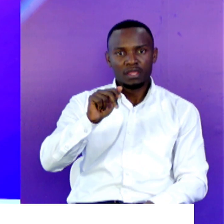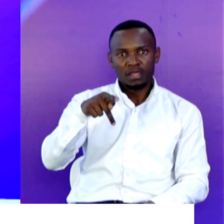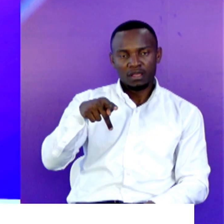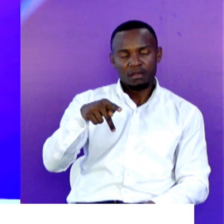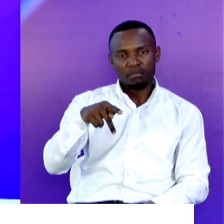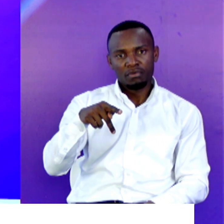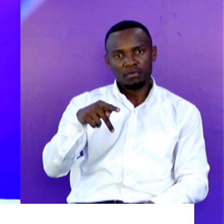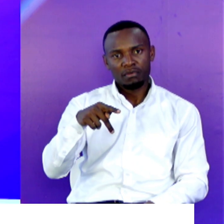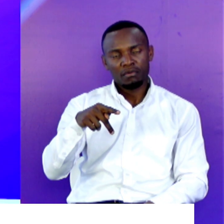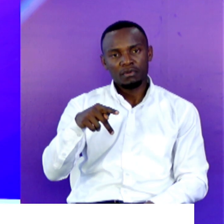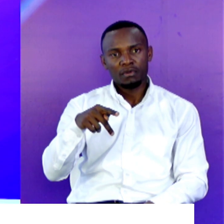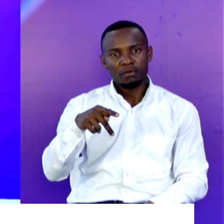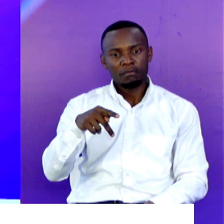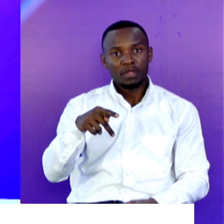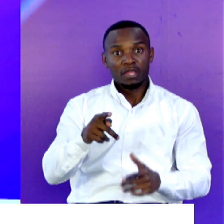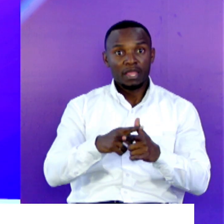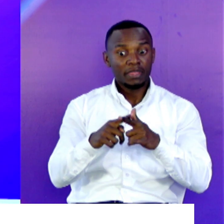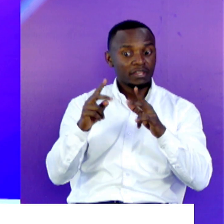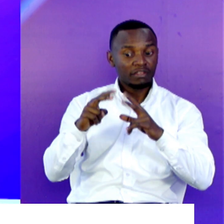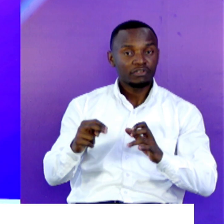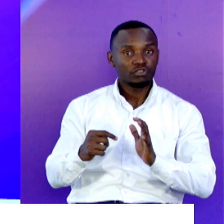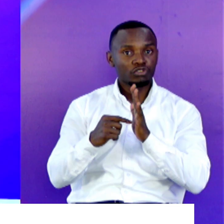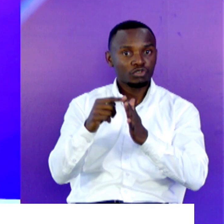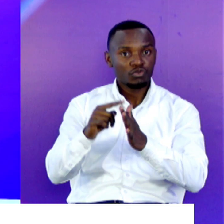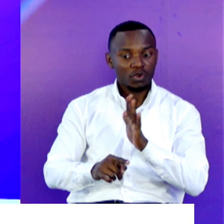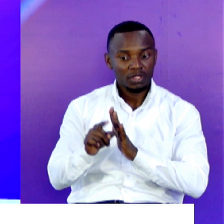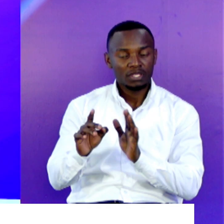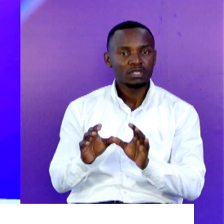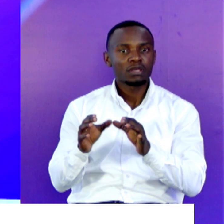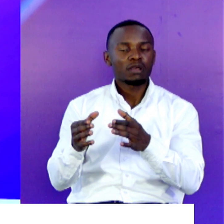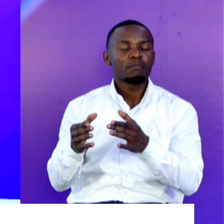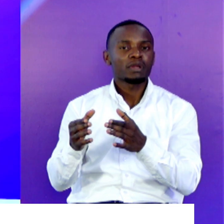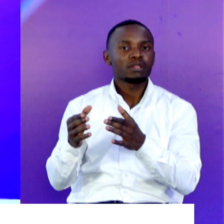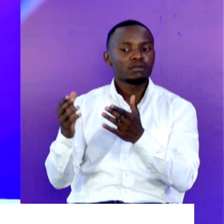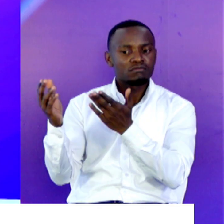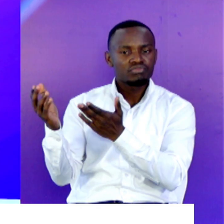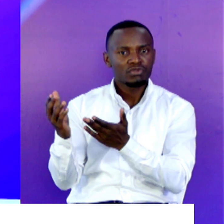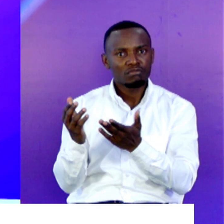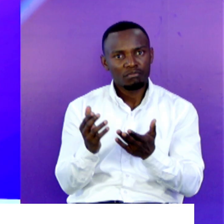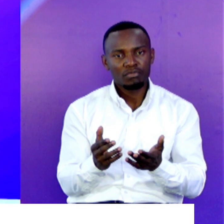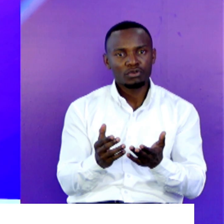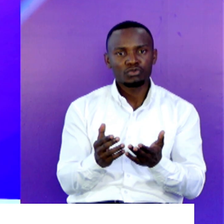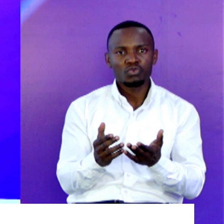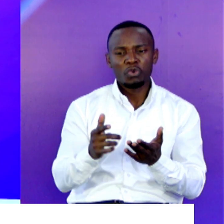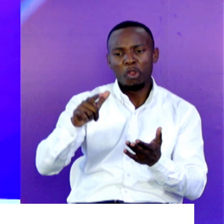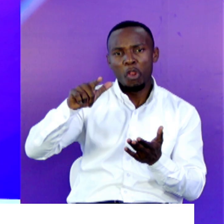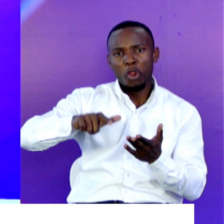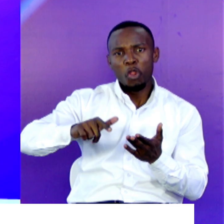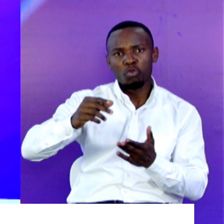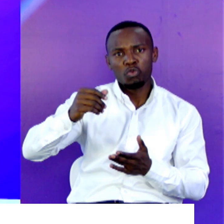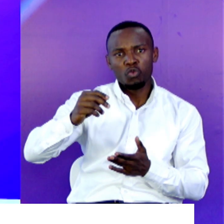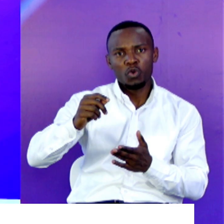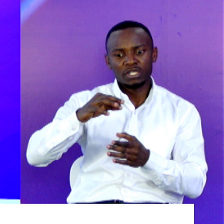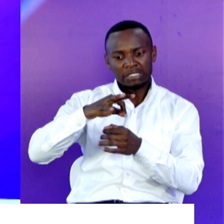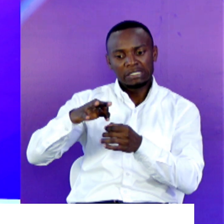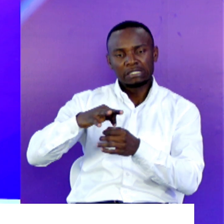Limited. Investigations revealed that the firm had imported low-grade tea, blended it,